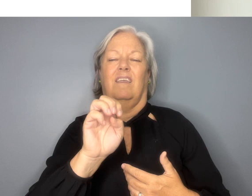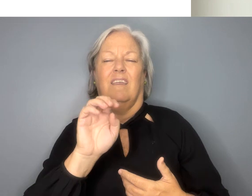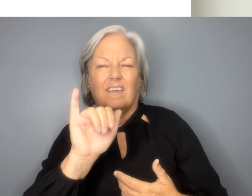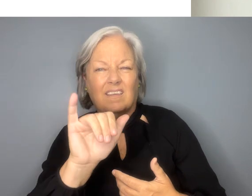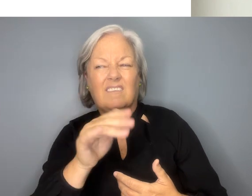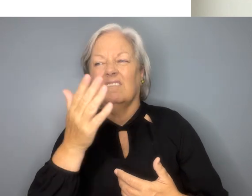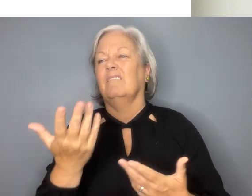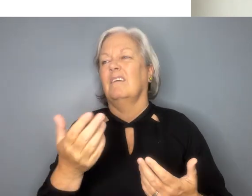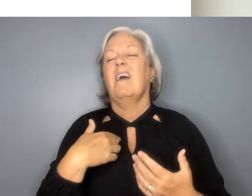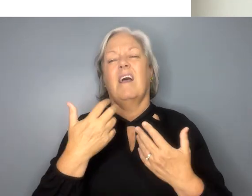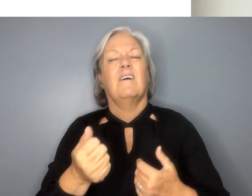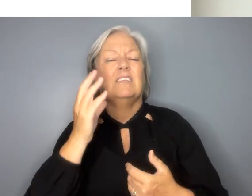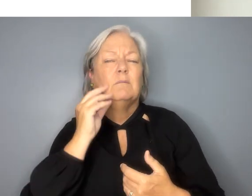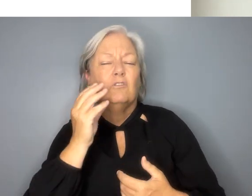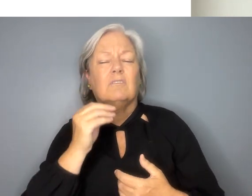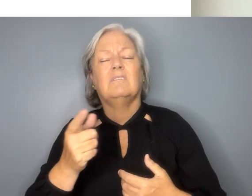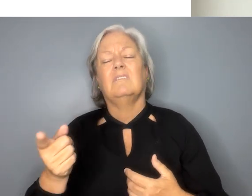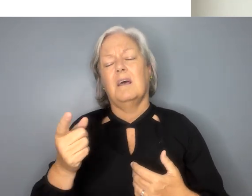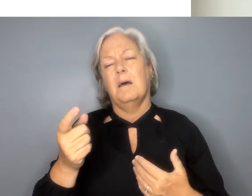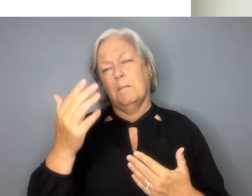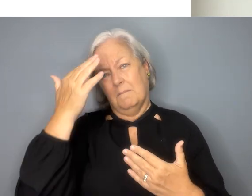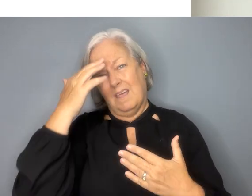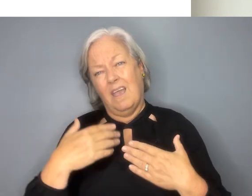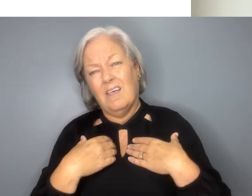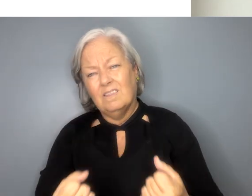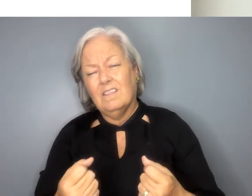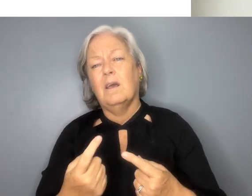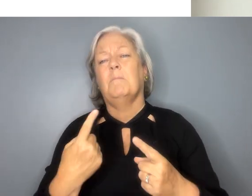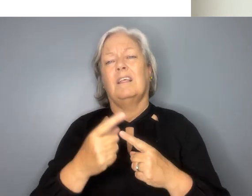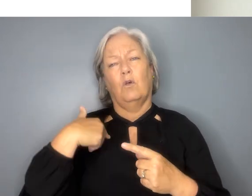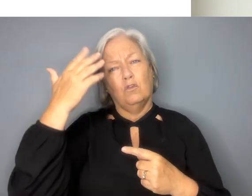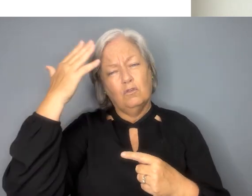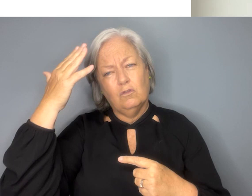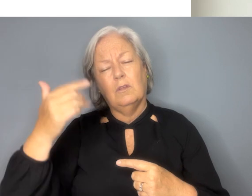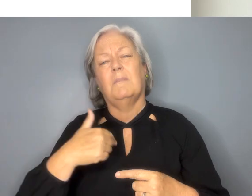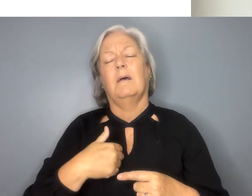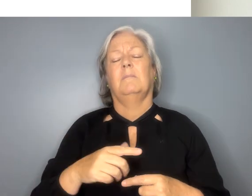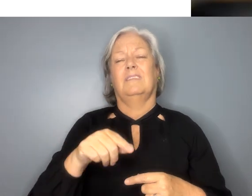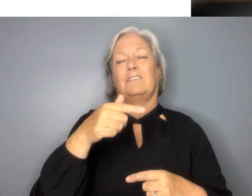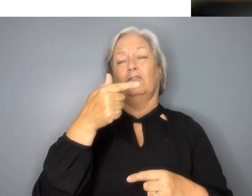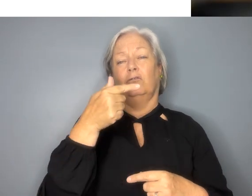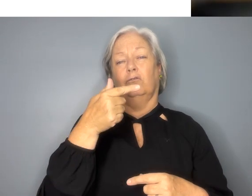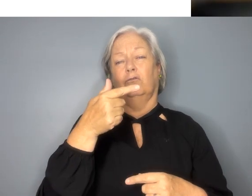Sydney. I have experience with mental health issues and with autism, and I am also a transgender man. Thank you,